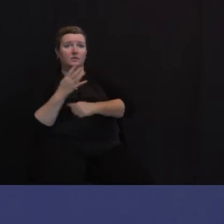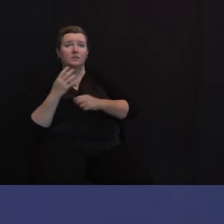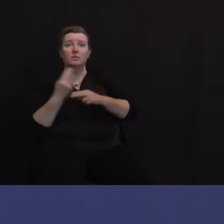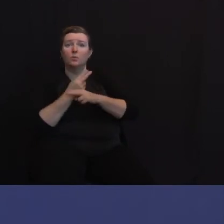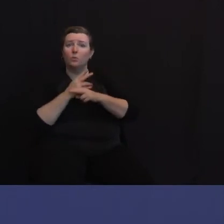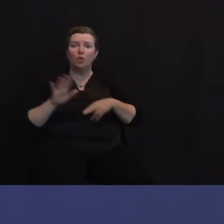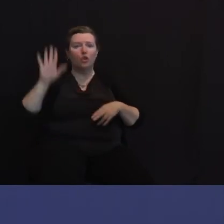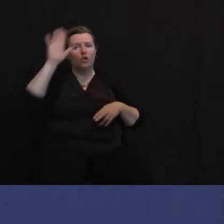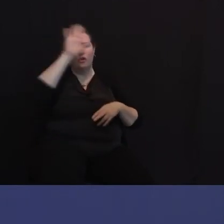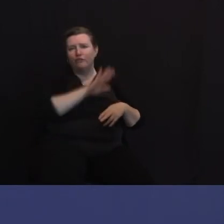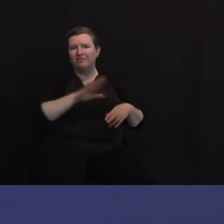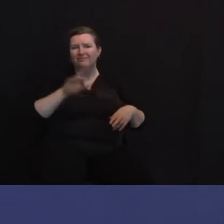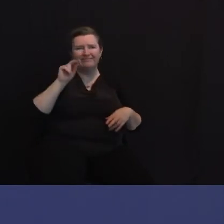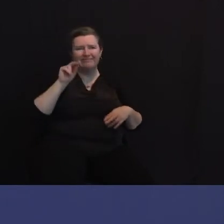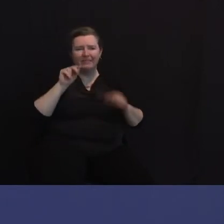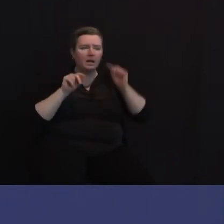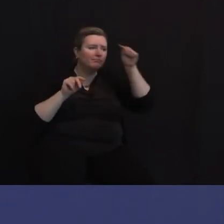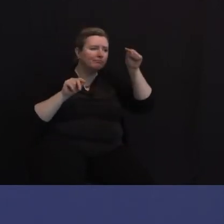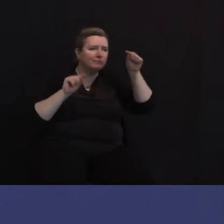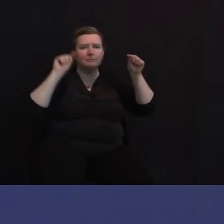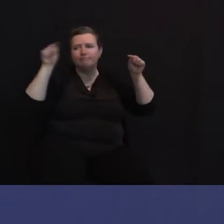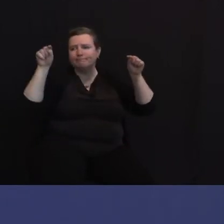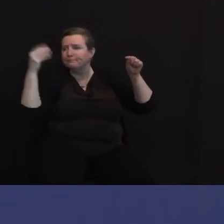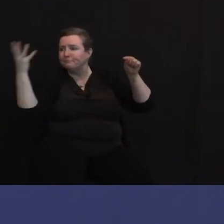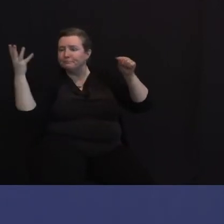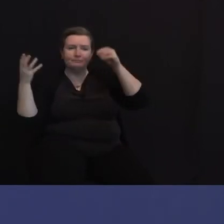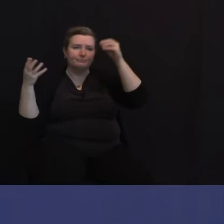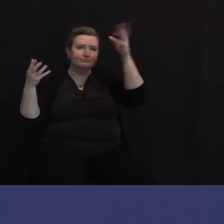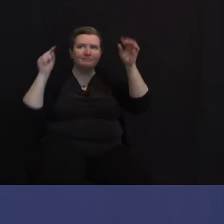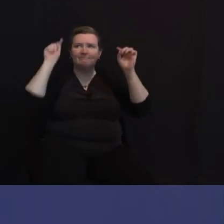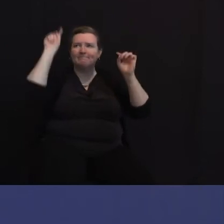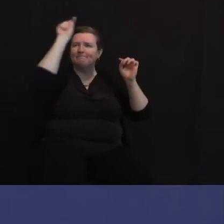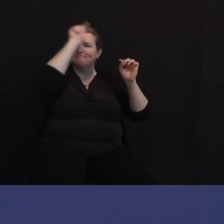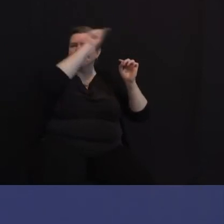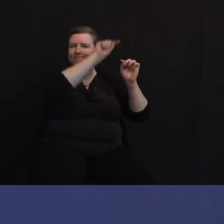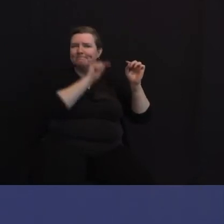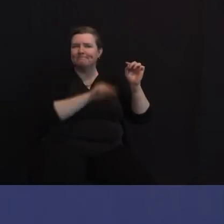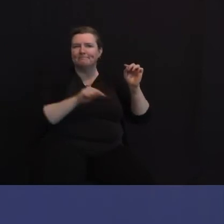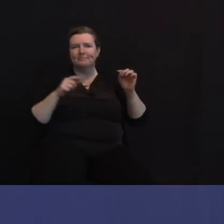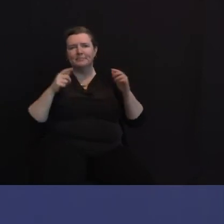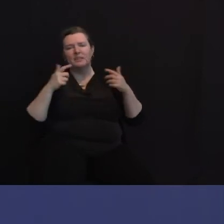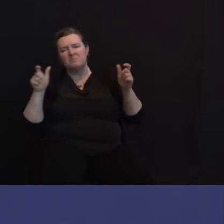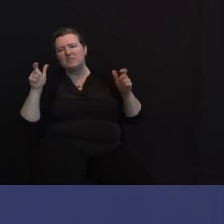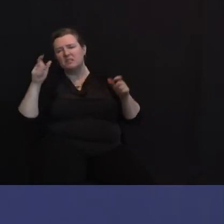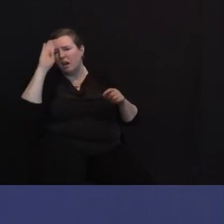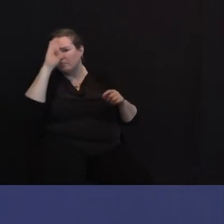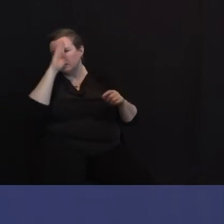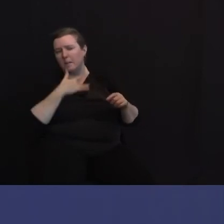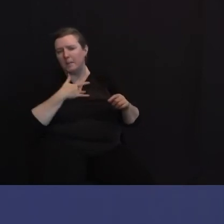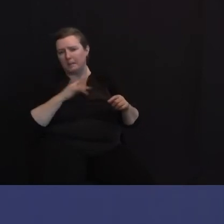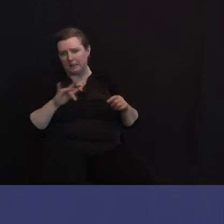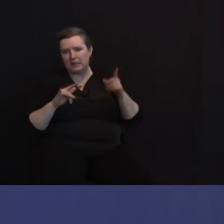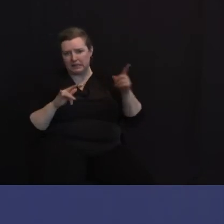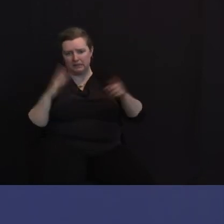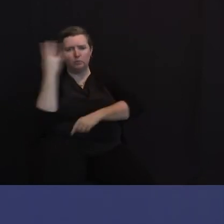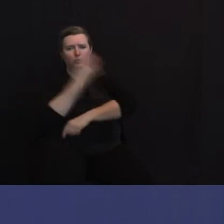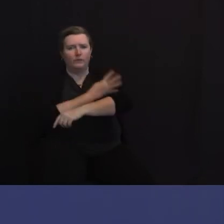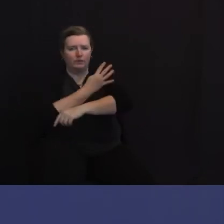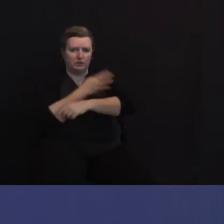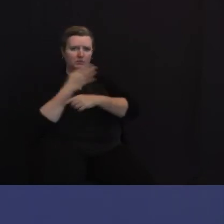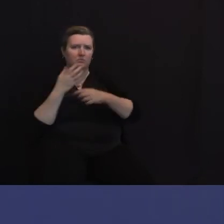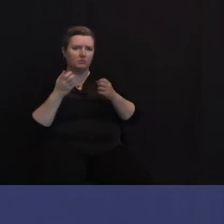you and Eddie and the team are on this. It happens to be the bigger hospitals and the bigger hospital systems have been more aggressive in using it than the